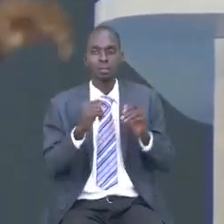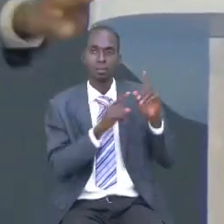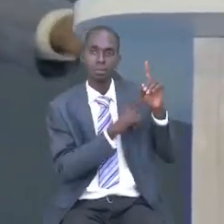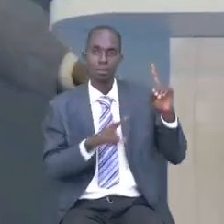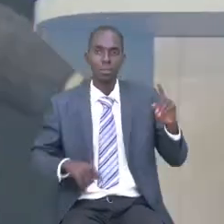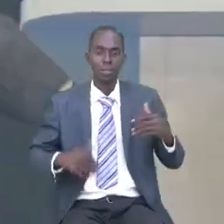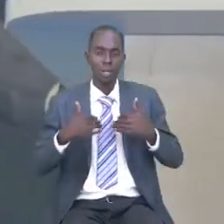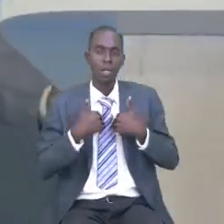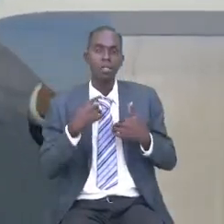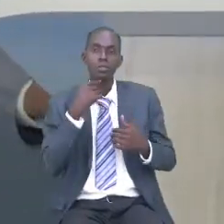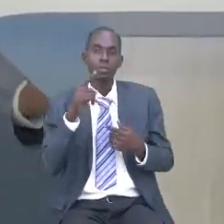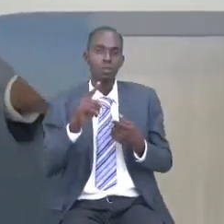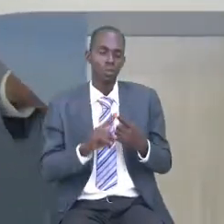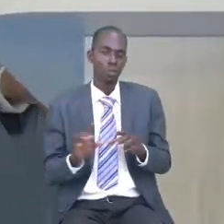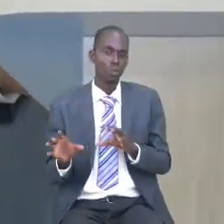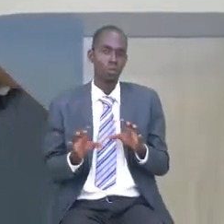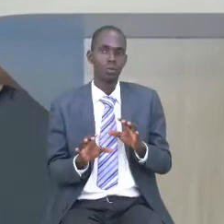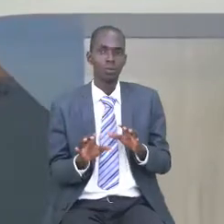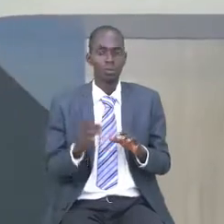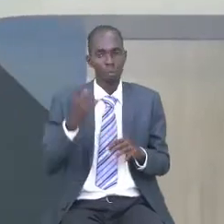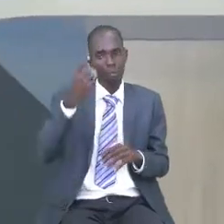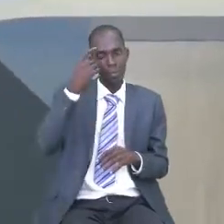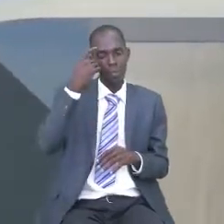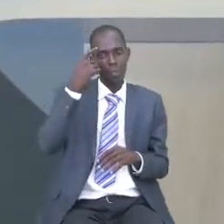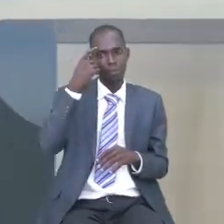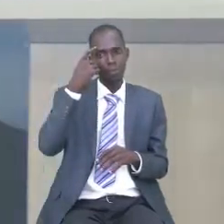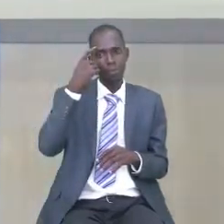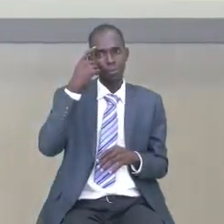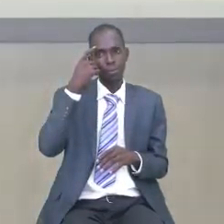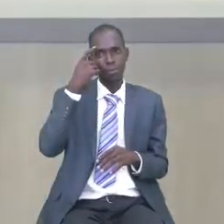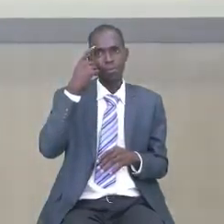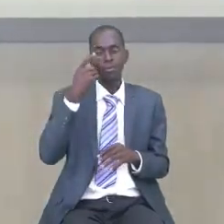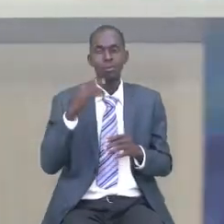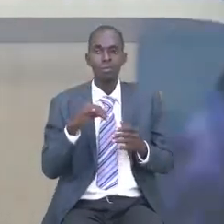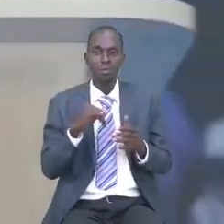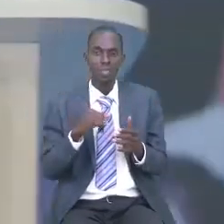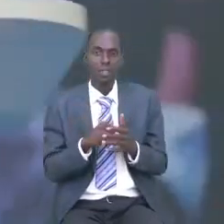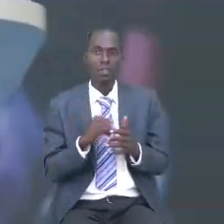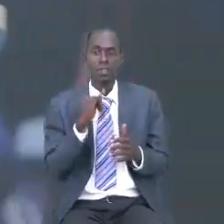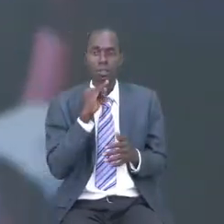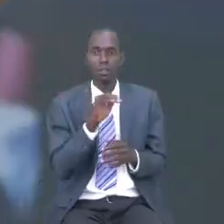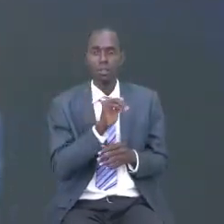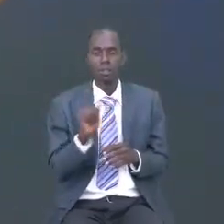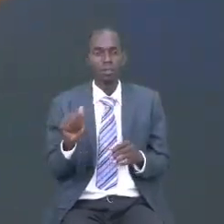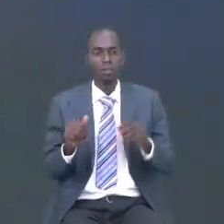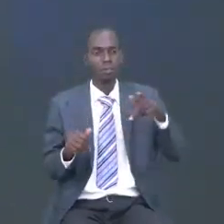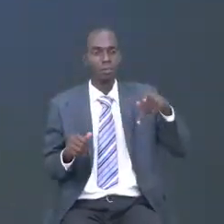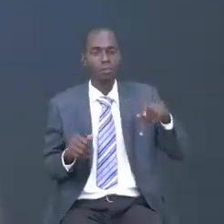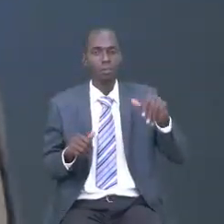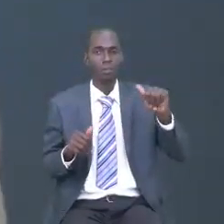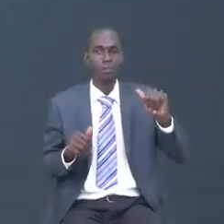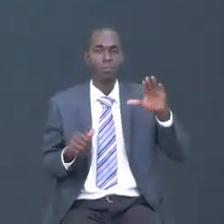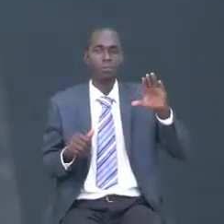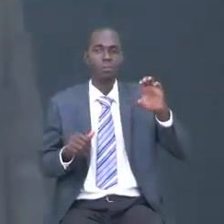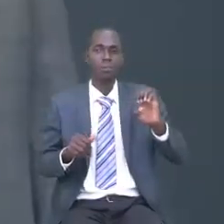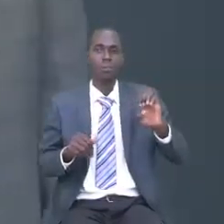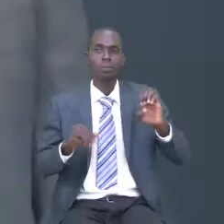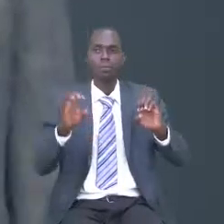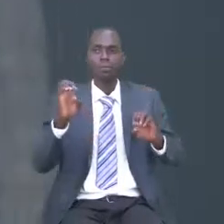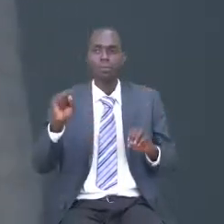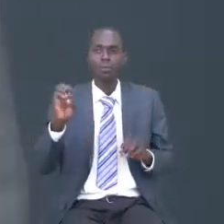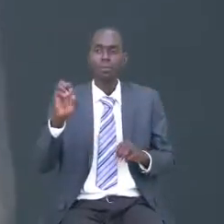do. Mindset. What kind of mindset? A pace setting